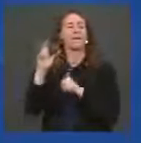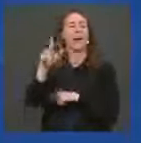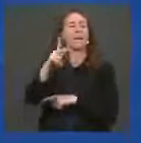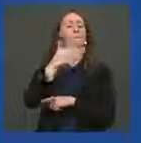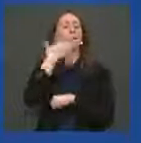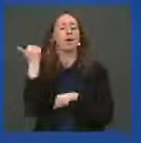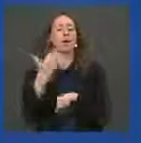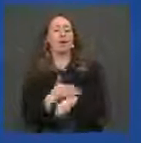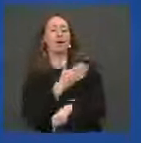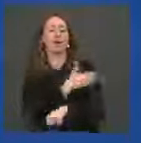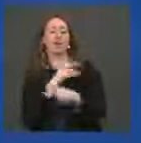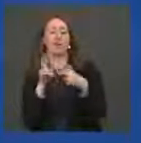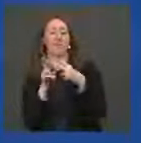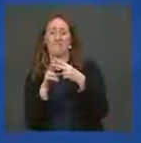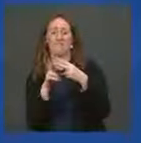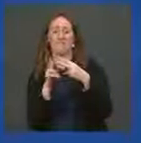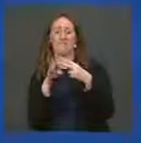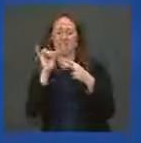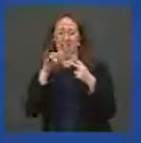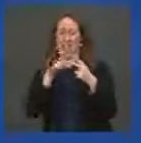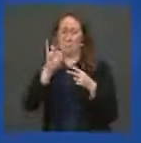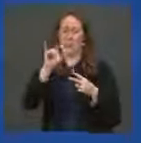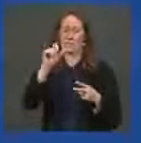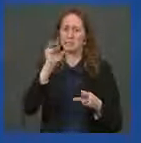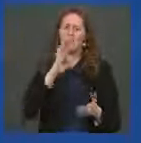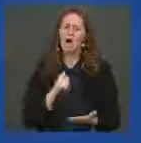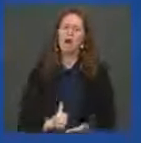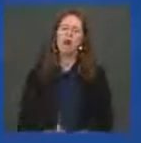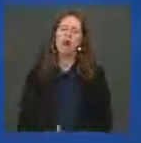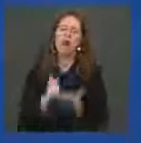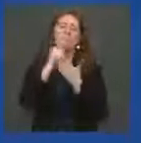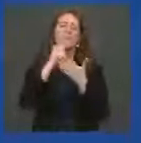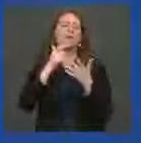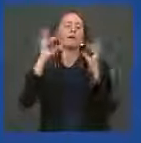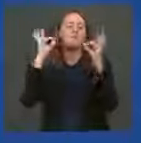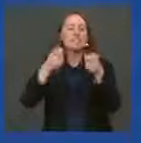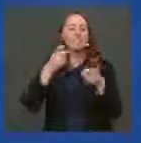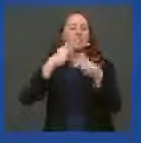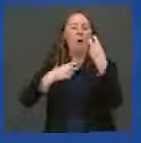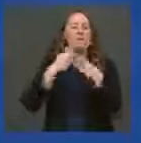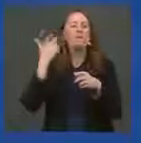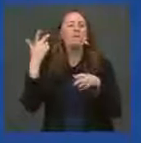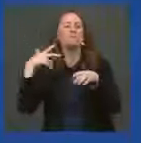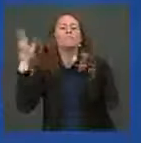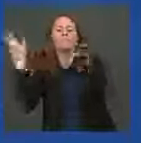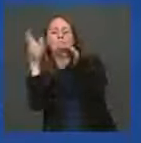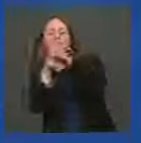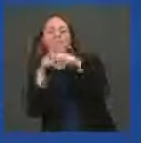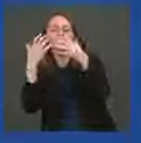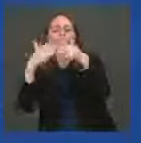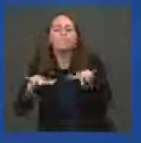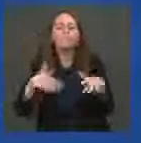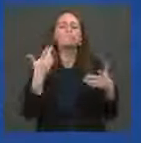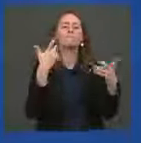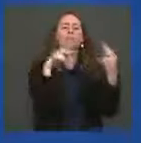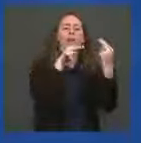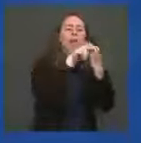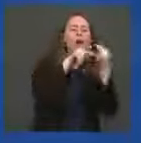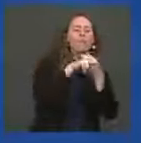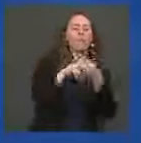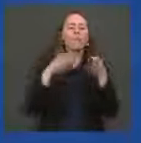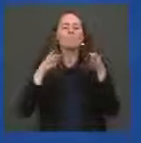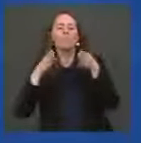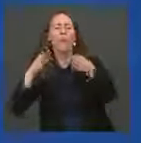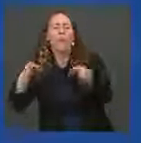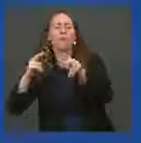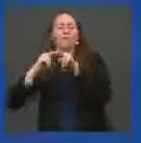our ports. There's billions of dollars for ports, highways, rail systems that sorely need upgrading and